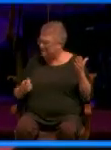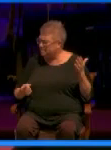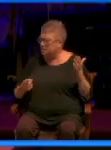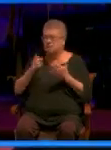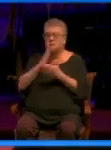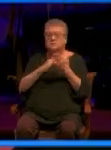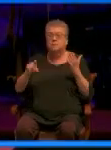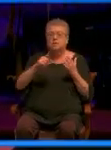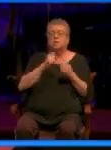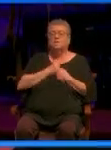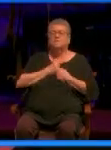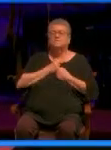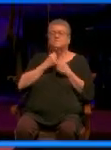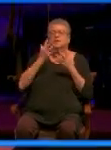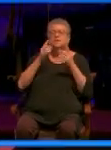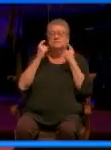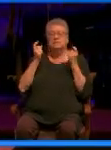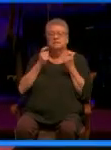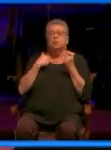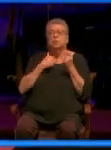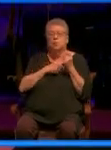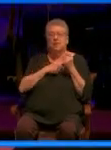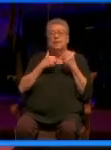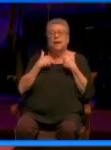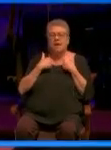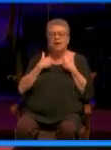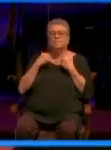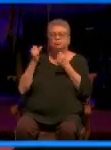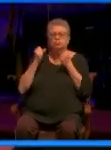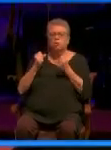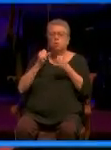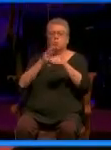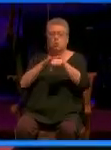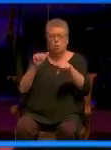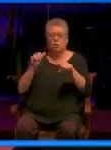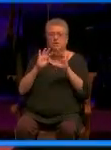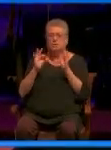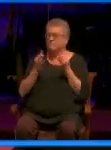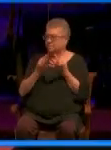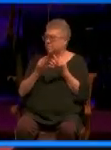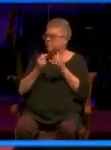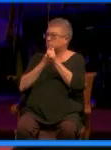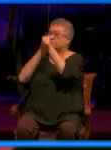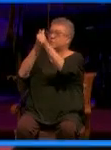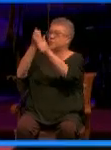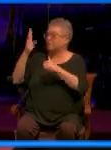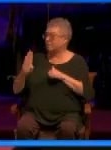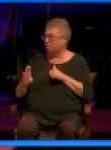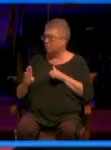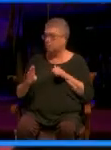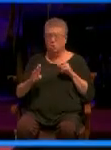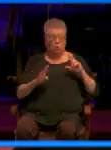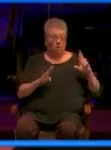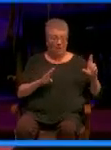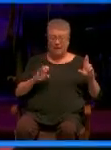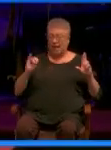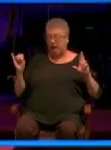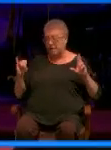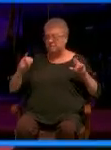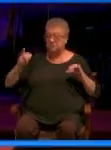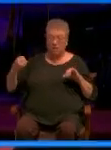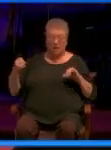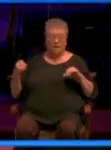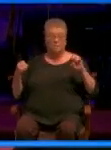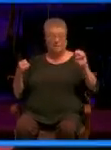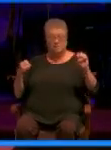your sin and say, we have a higher calling as a family. If I learn anything from Isaac and Rebekah and Jacob and Esau is